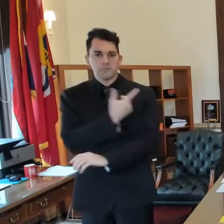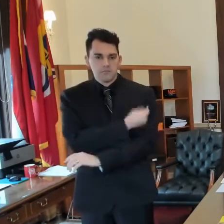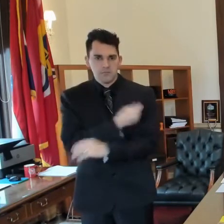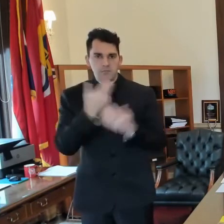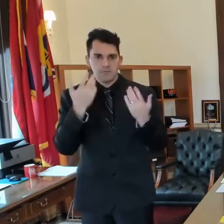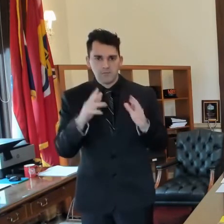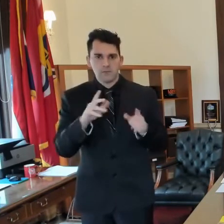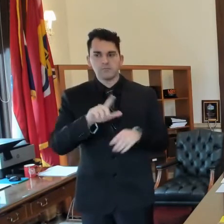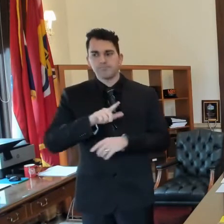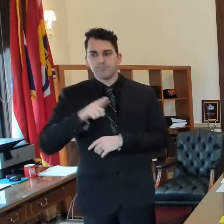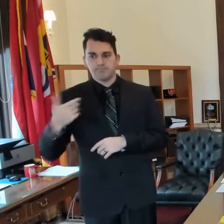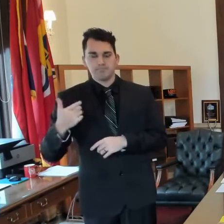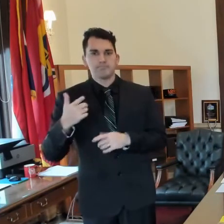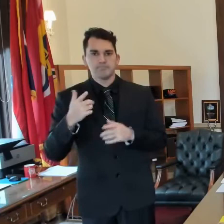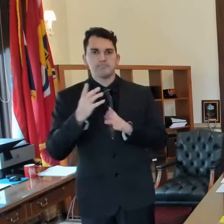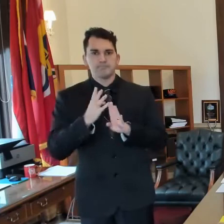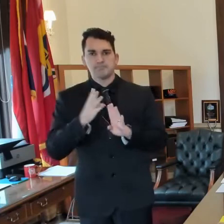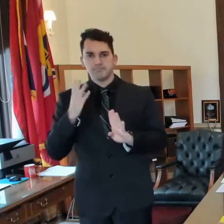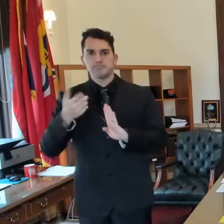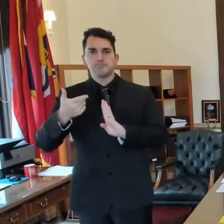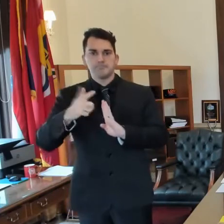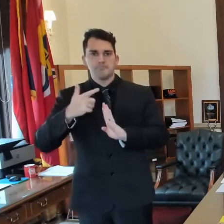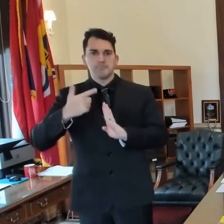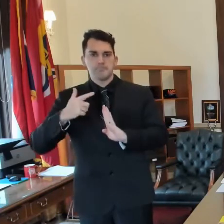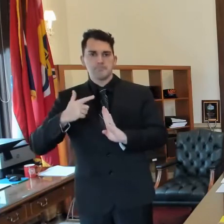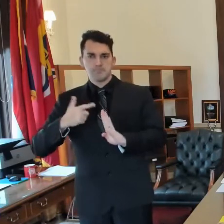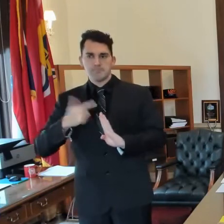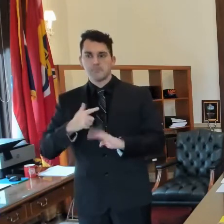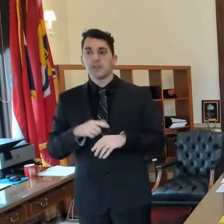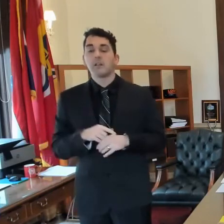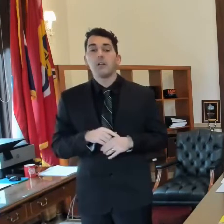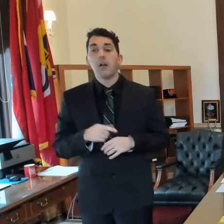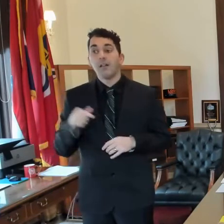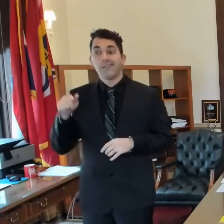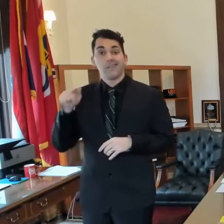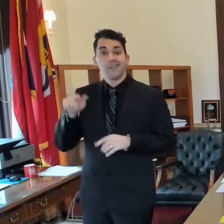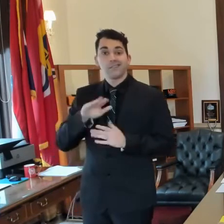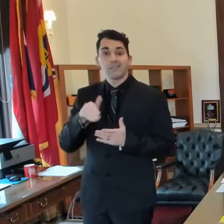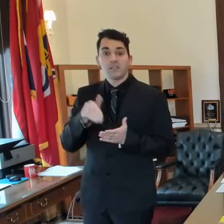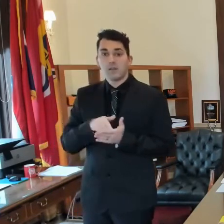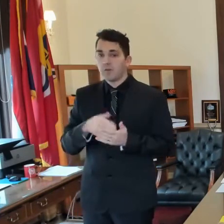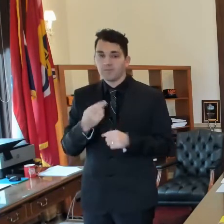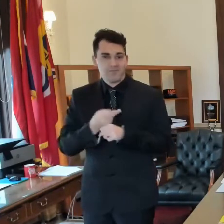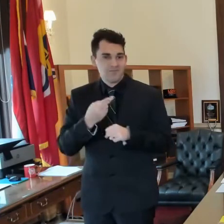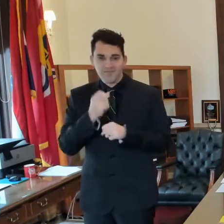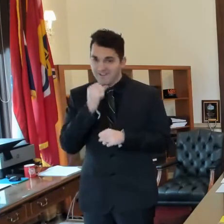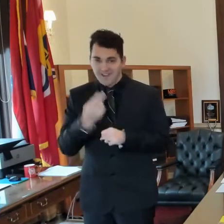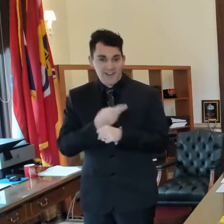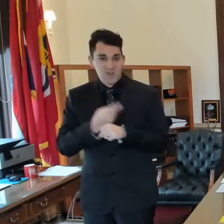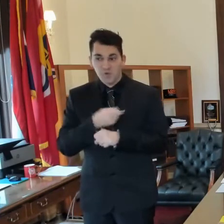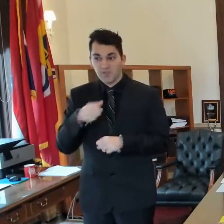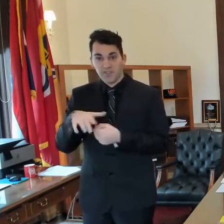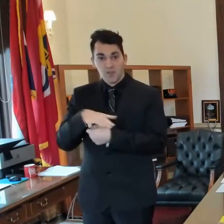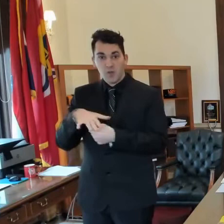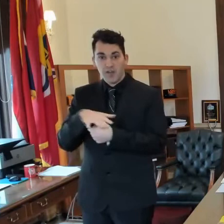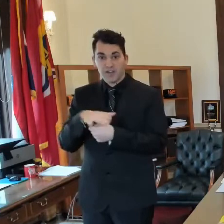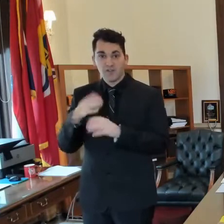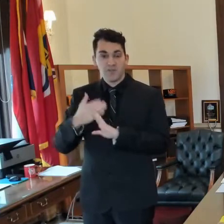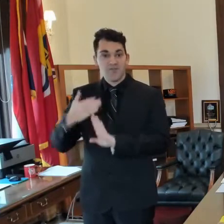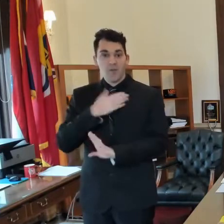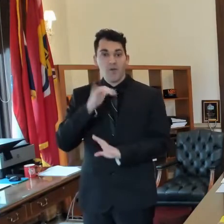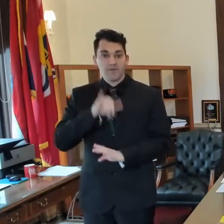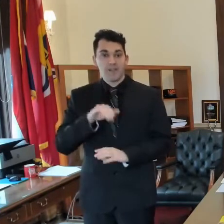Center is a location that we have not used before. We will all be able to line up inside at the America Center, which is